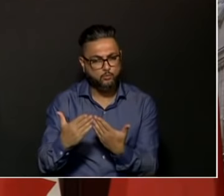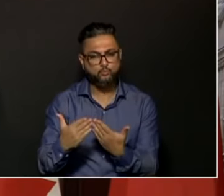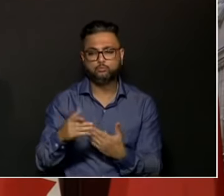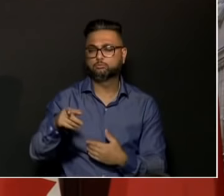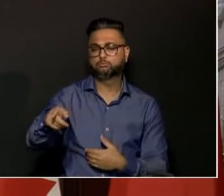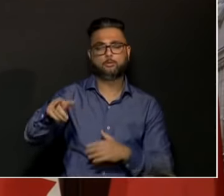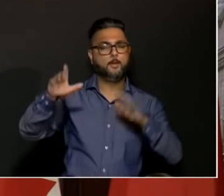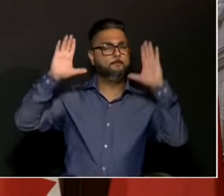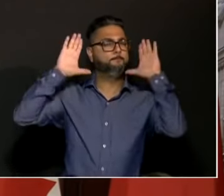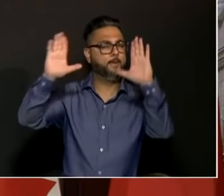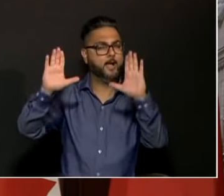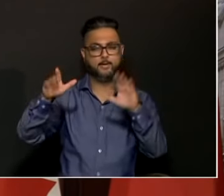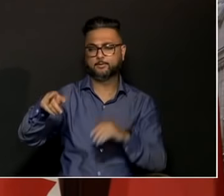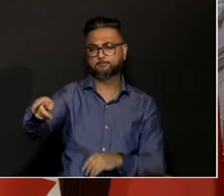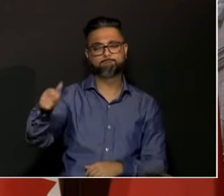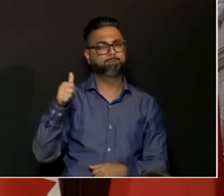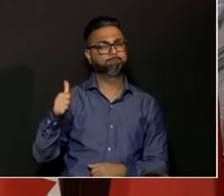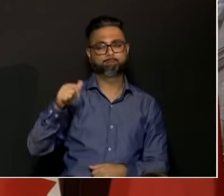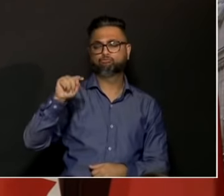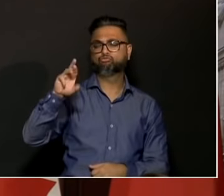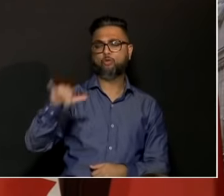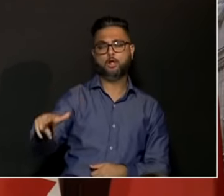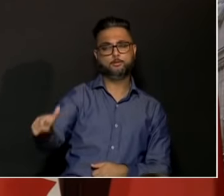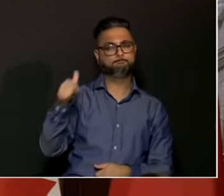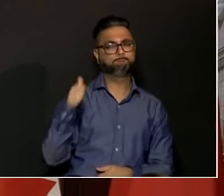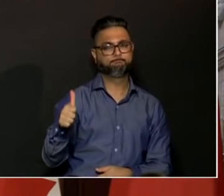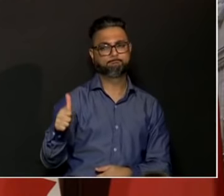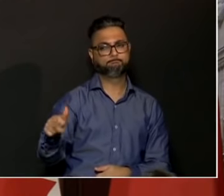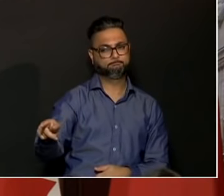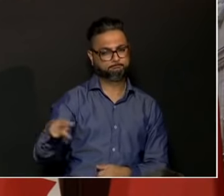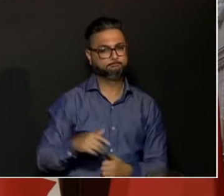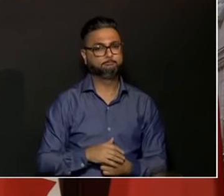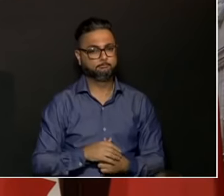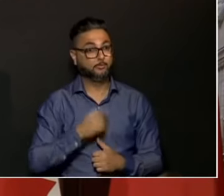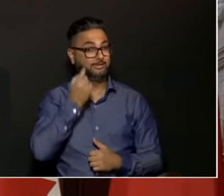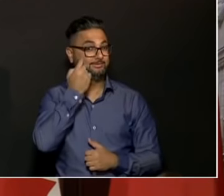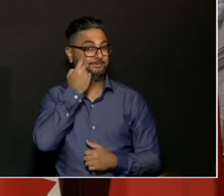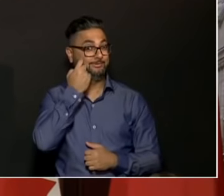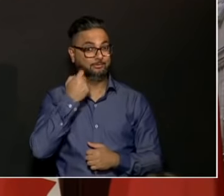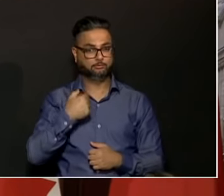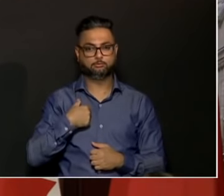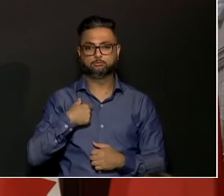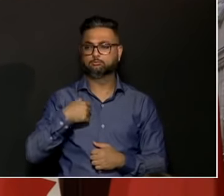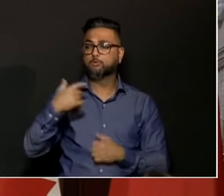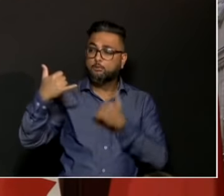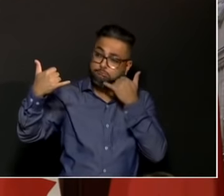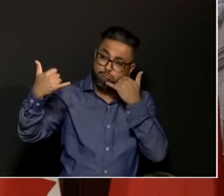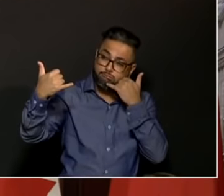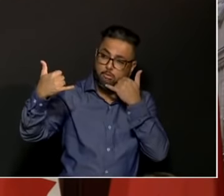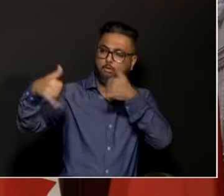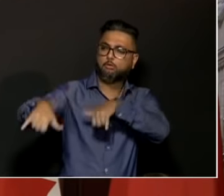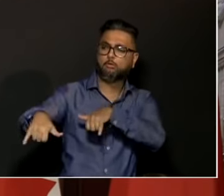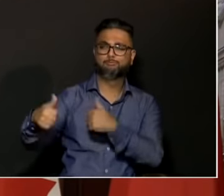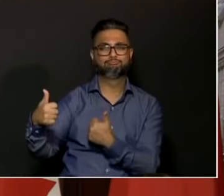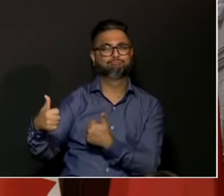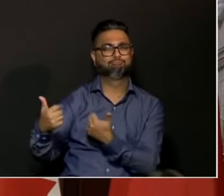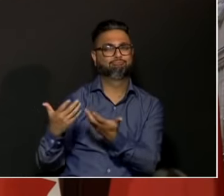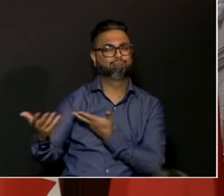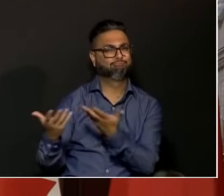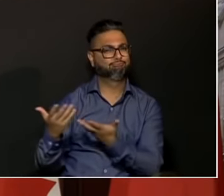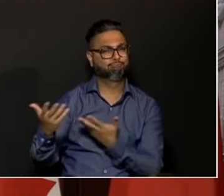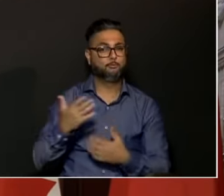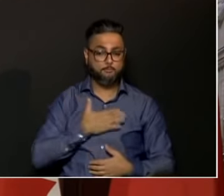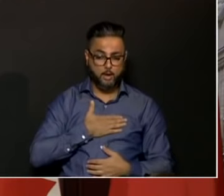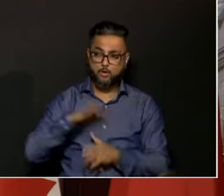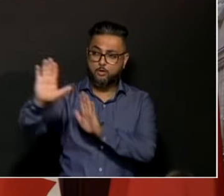with than Mayor Tory. I just finished talking to him. We talk frequently on the phone. The communication between our office and their